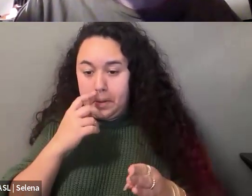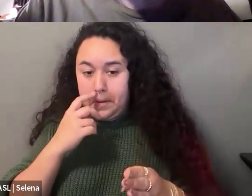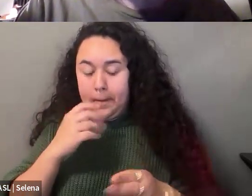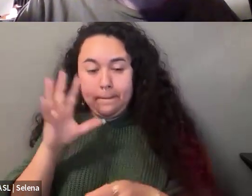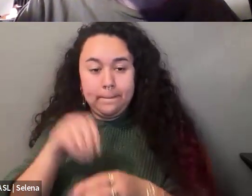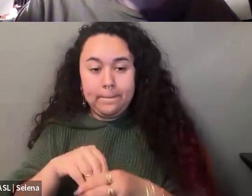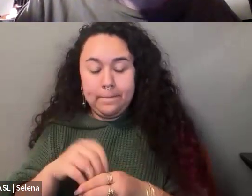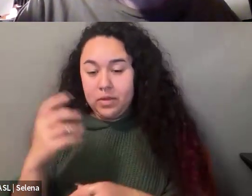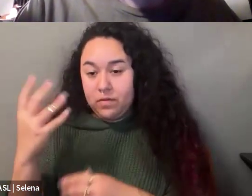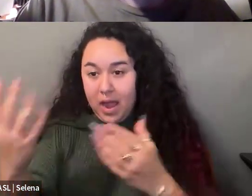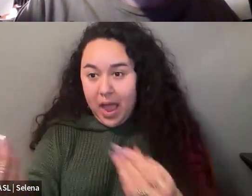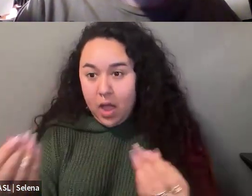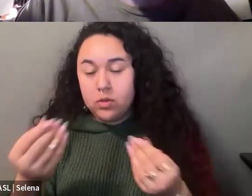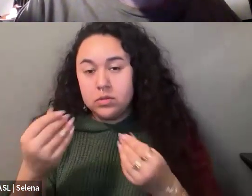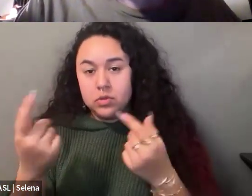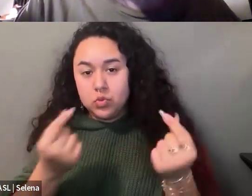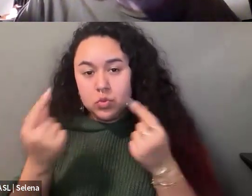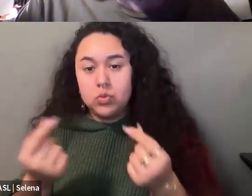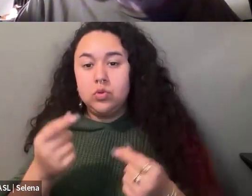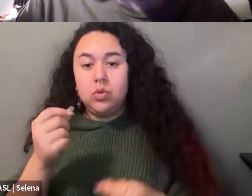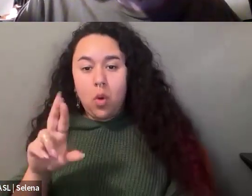incorporated it in outings, or